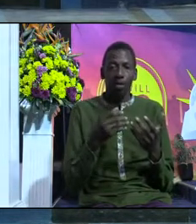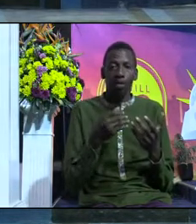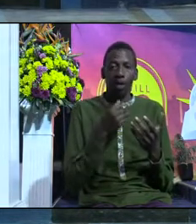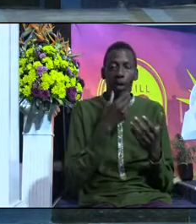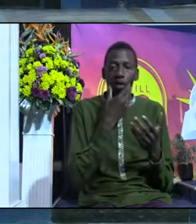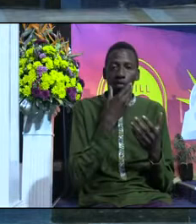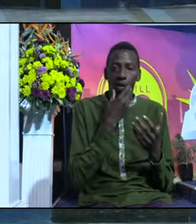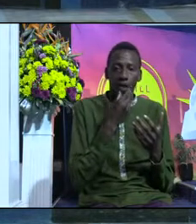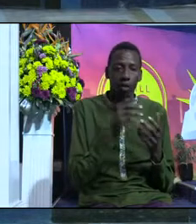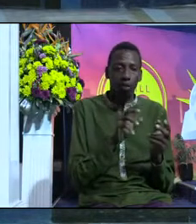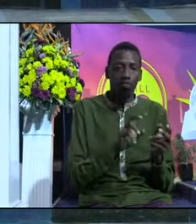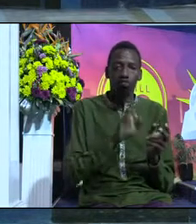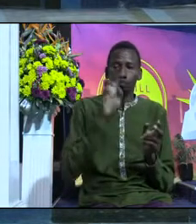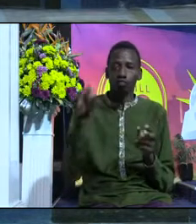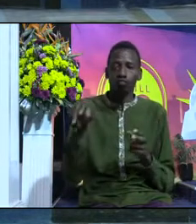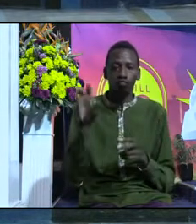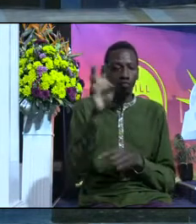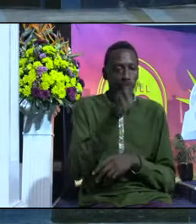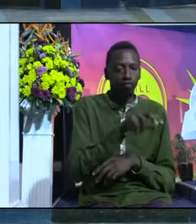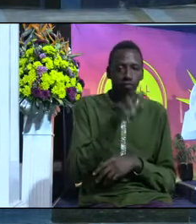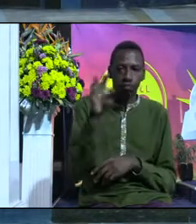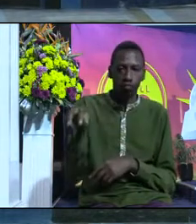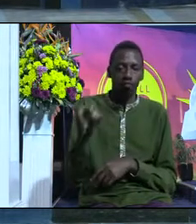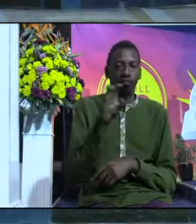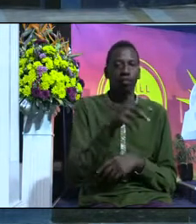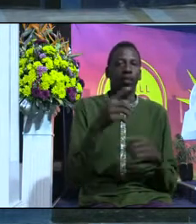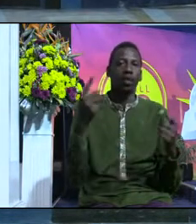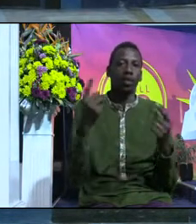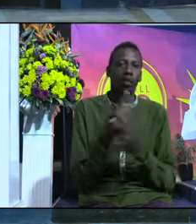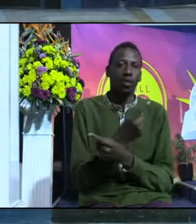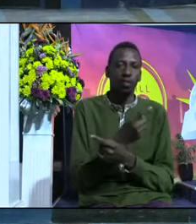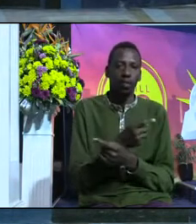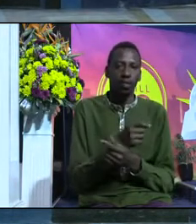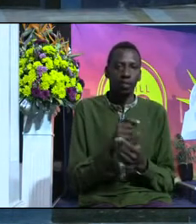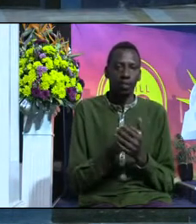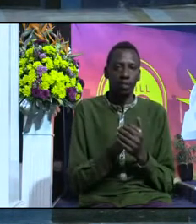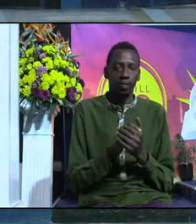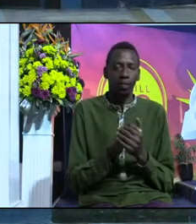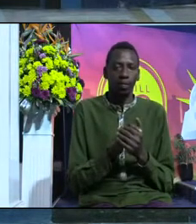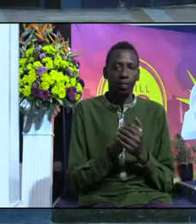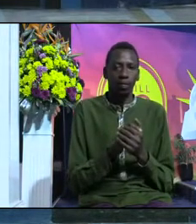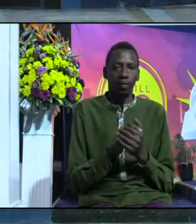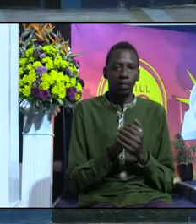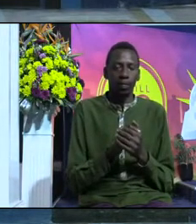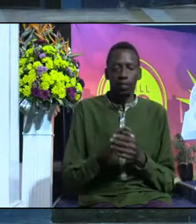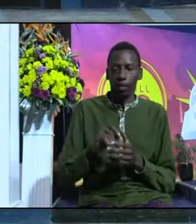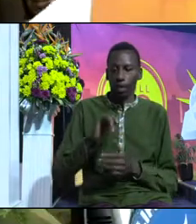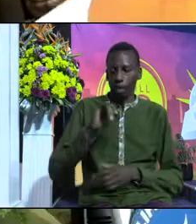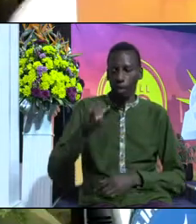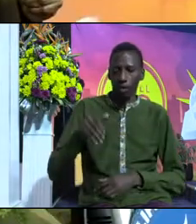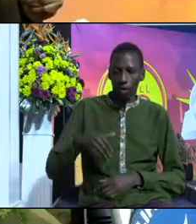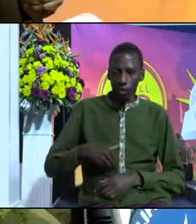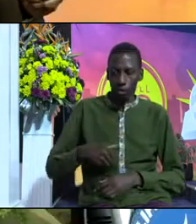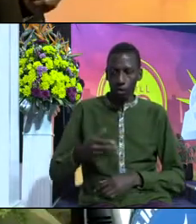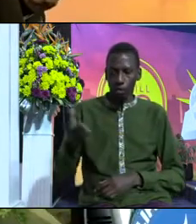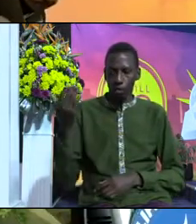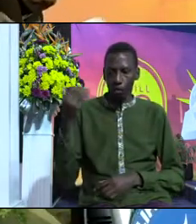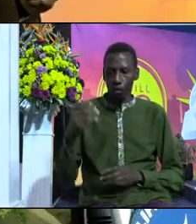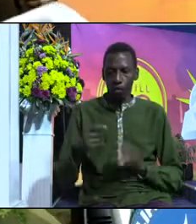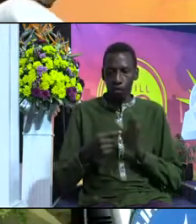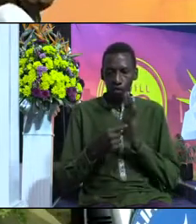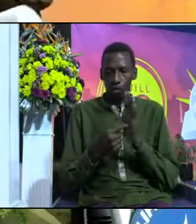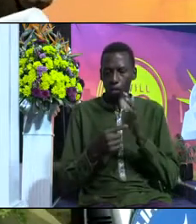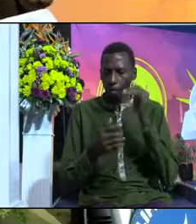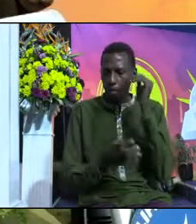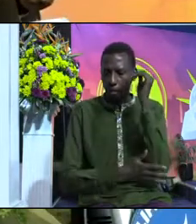to one woman to one woman. And remember what a terrible example Jacob had set